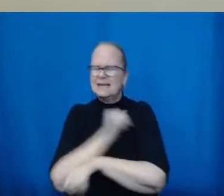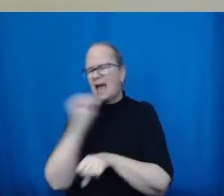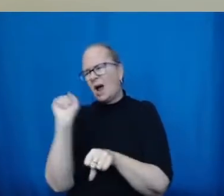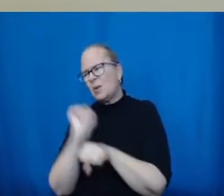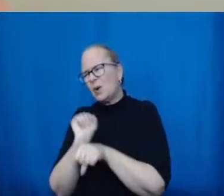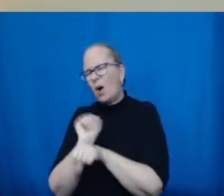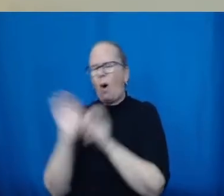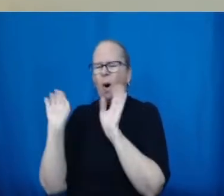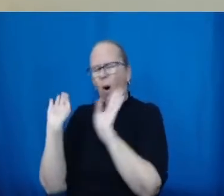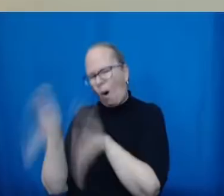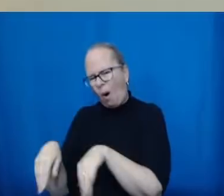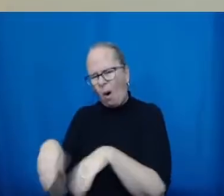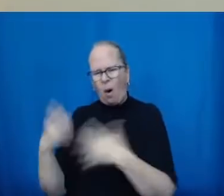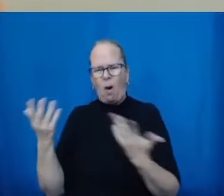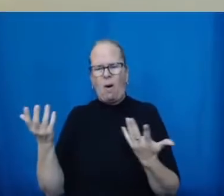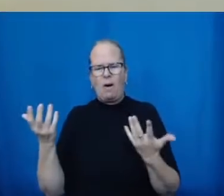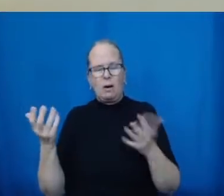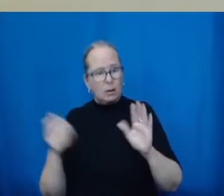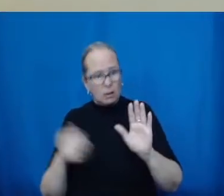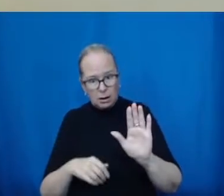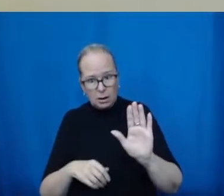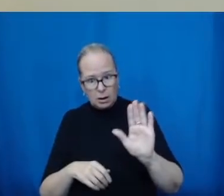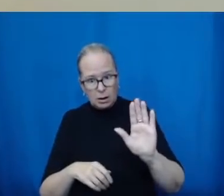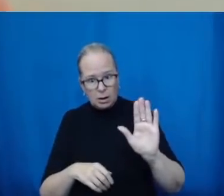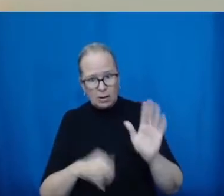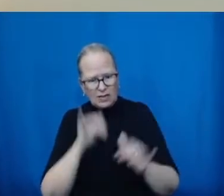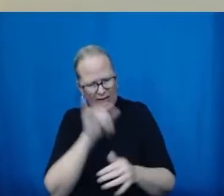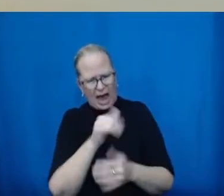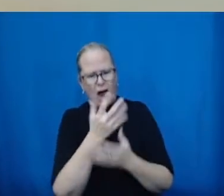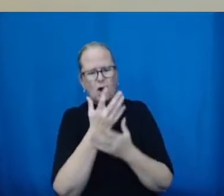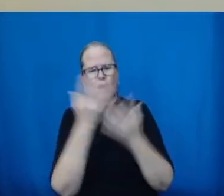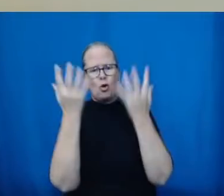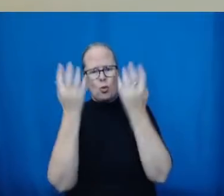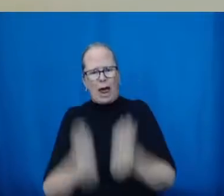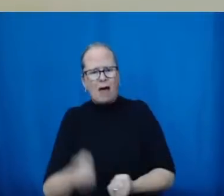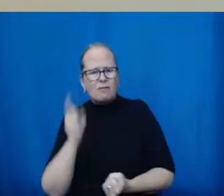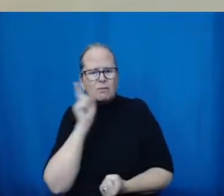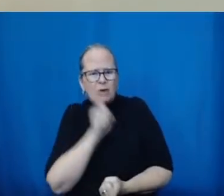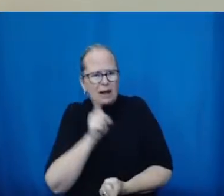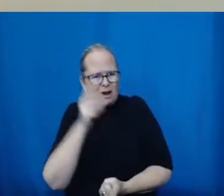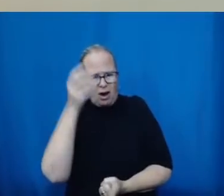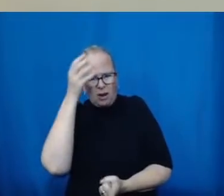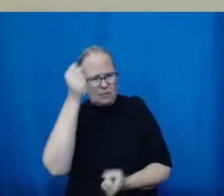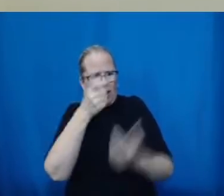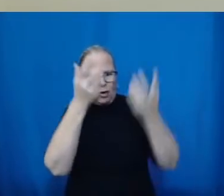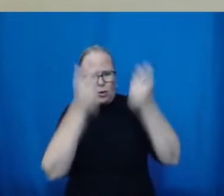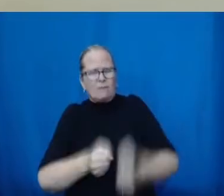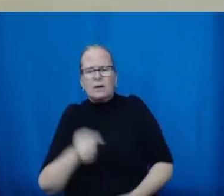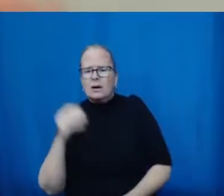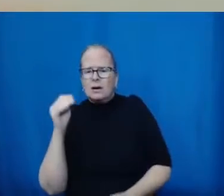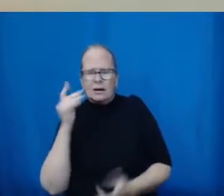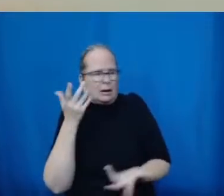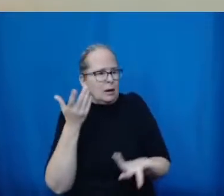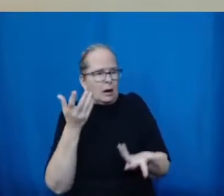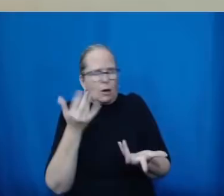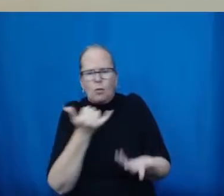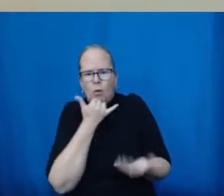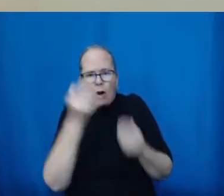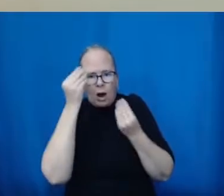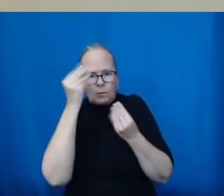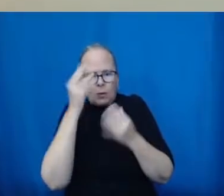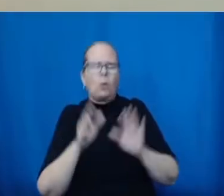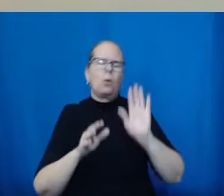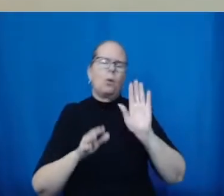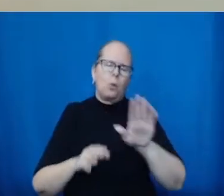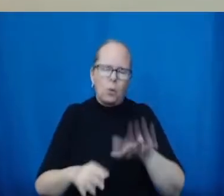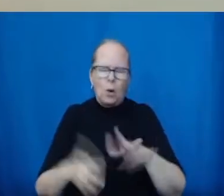there. You're still seeing the idea that this is an experimental vaccine, not true, that we don't have good